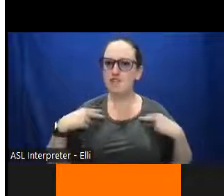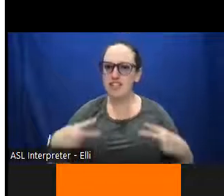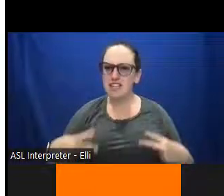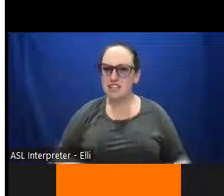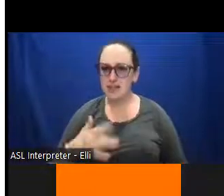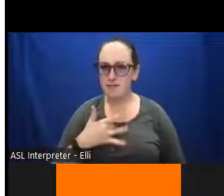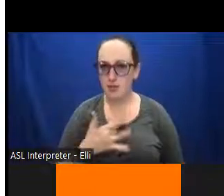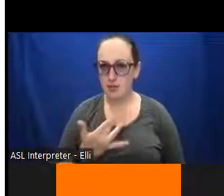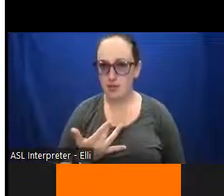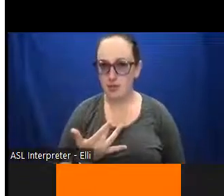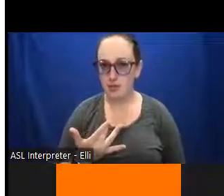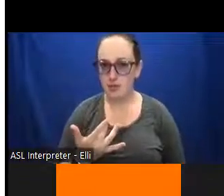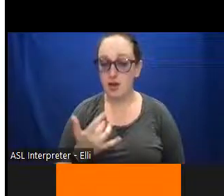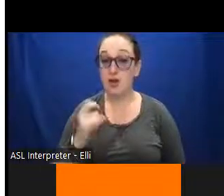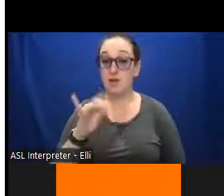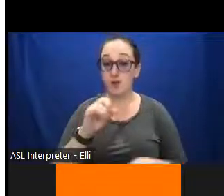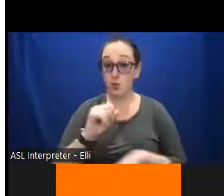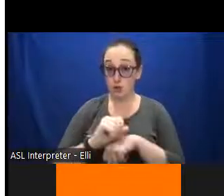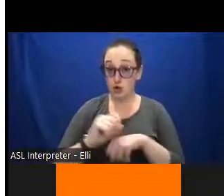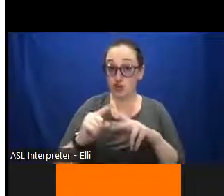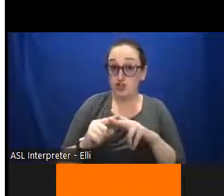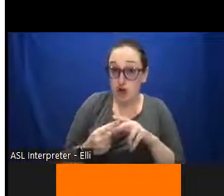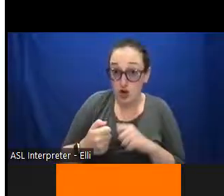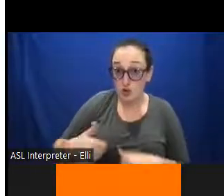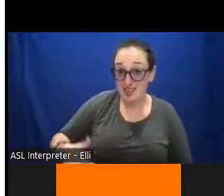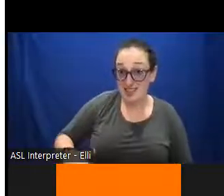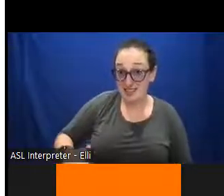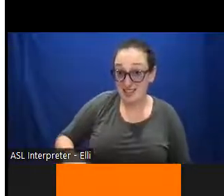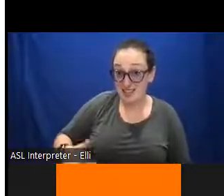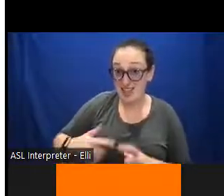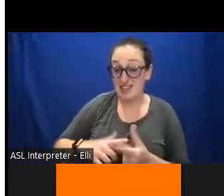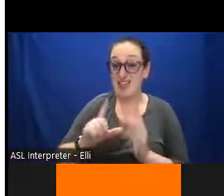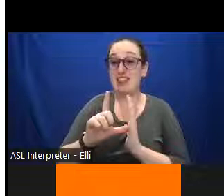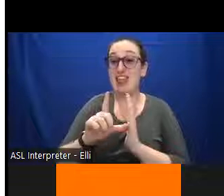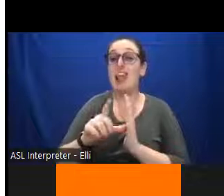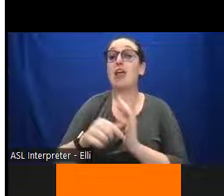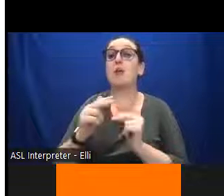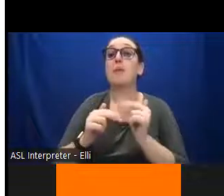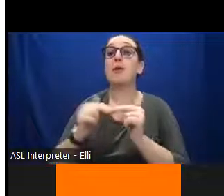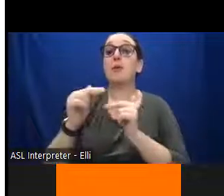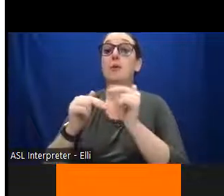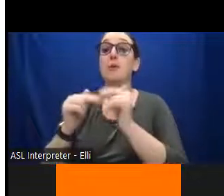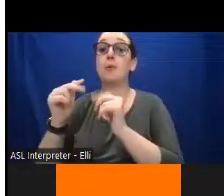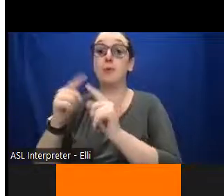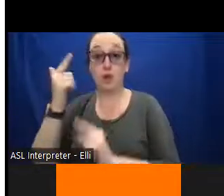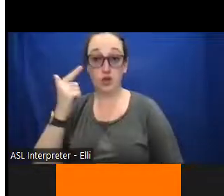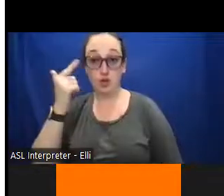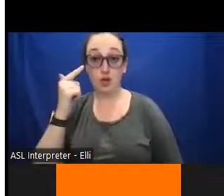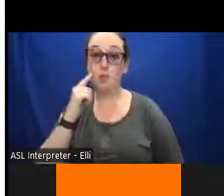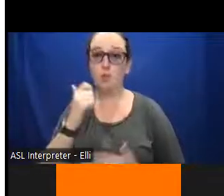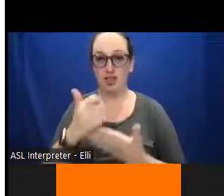Working this way, from the instinctive sensory parts towards the logical parts of the brain, you'll get more